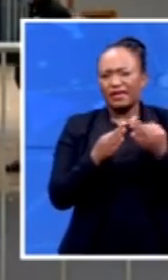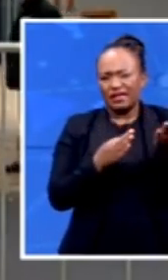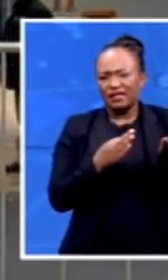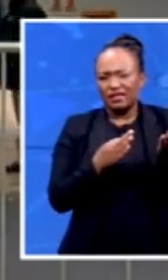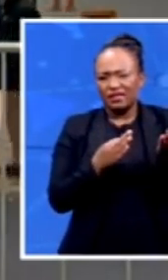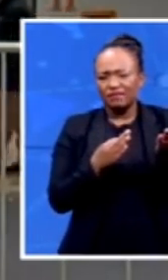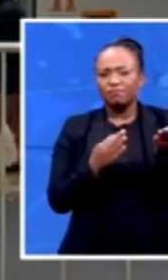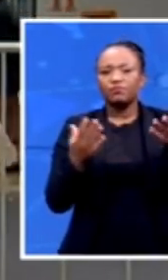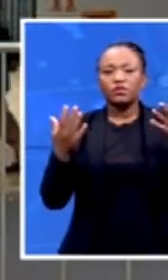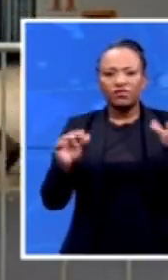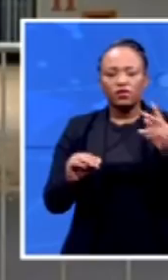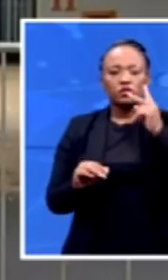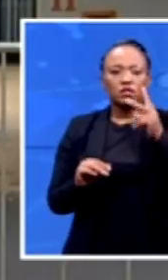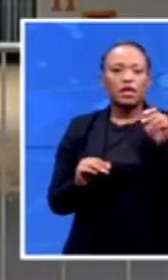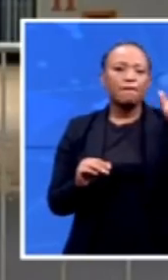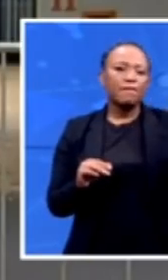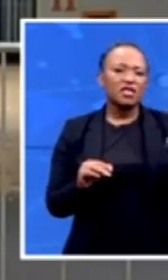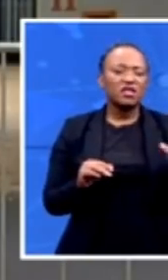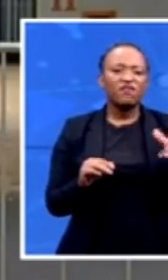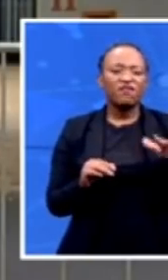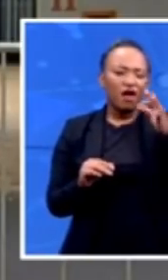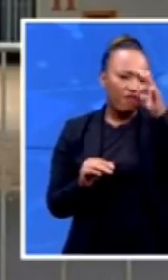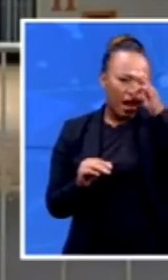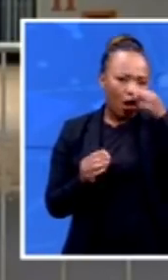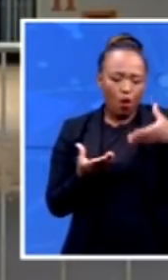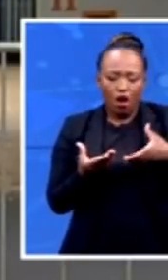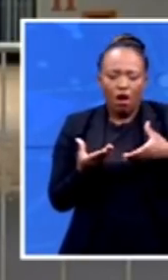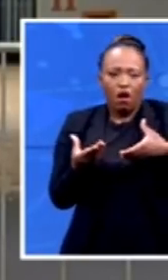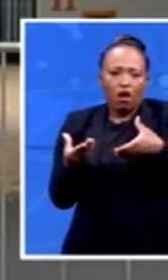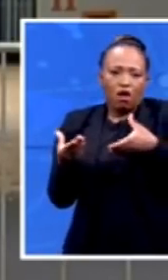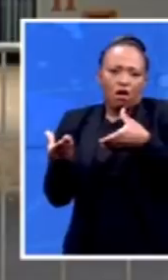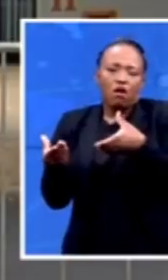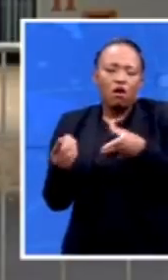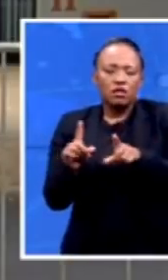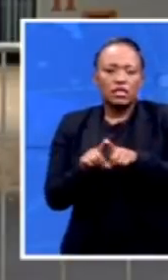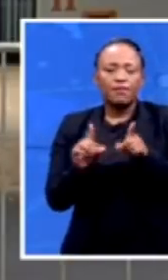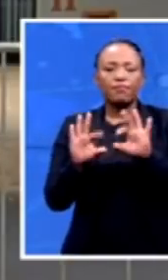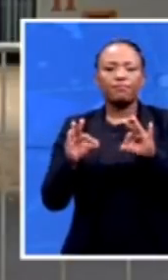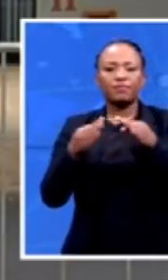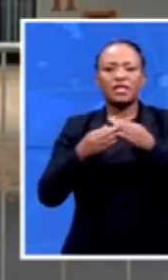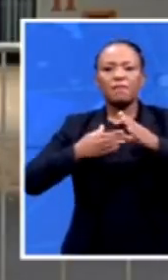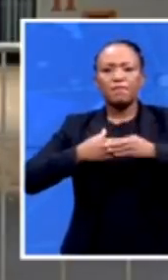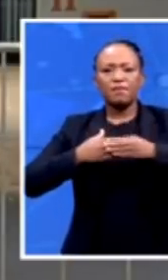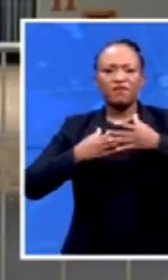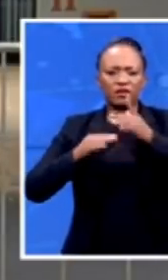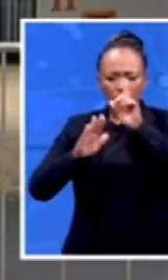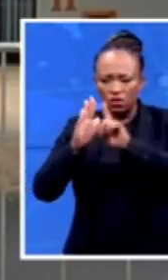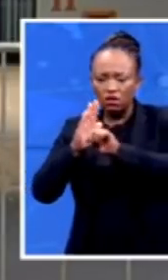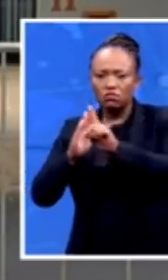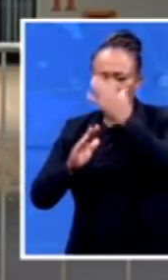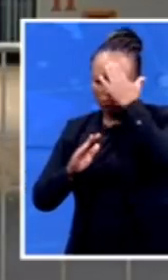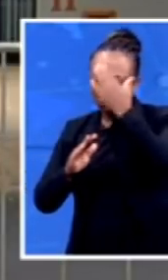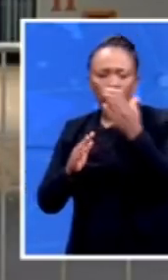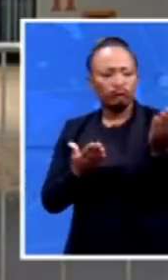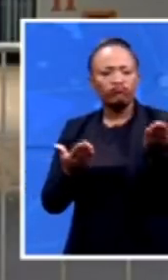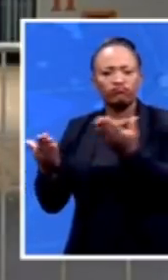bunch of flowers. Somebody from in the house, a family member, came out, greeted them, welcomed them in the home. That's very much the feeling